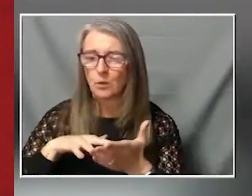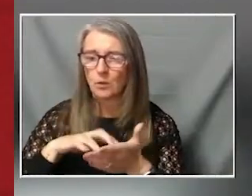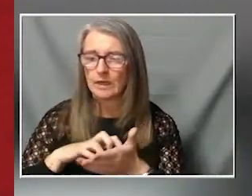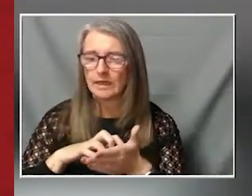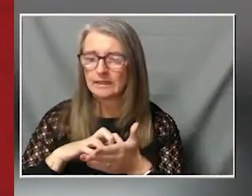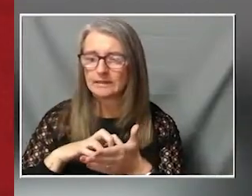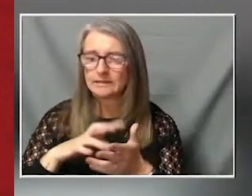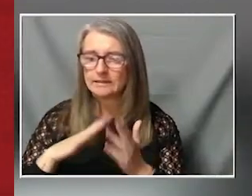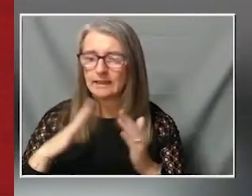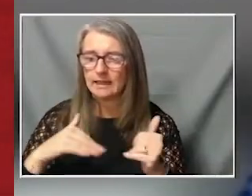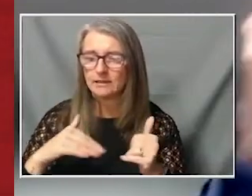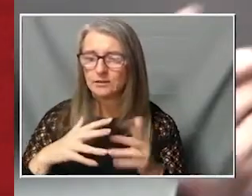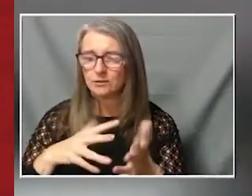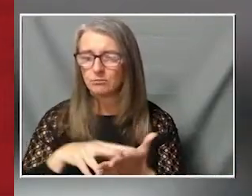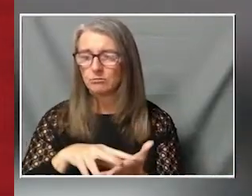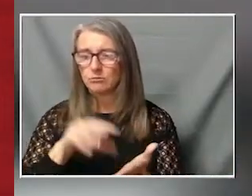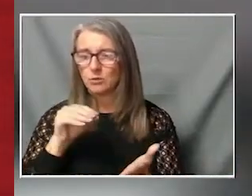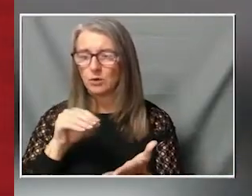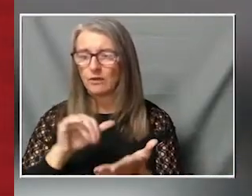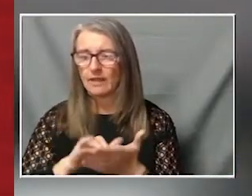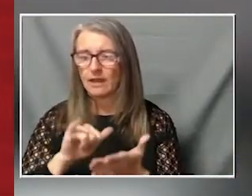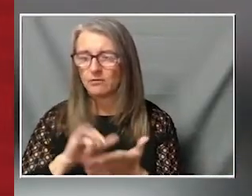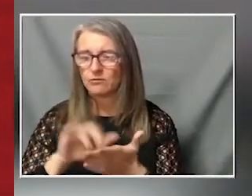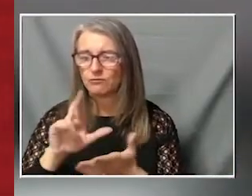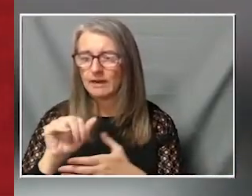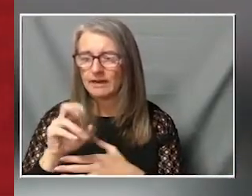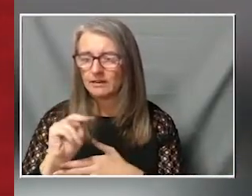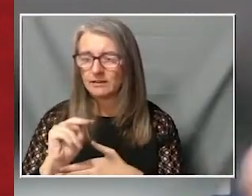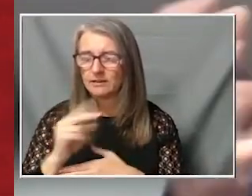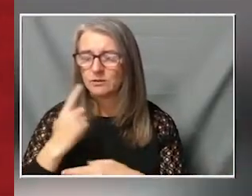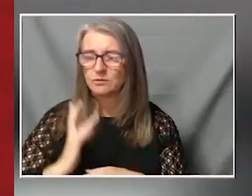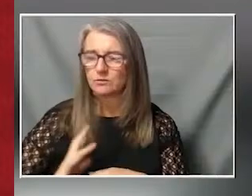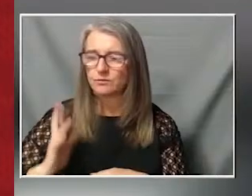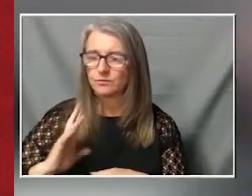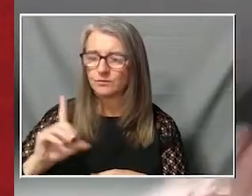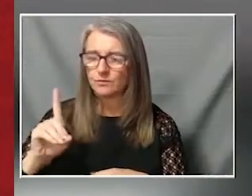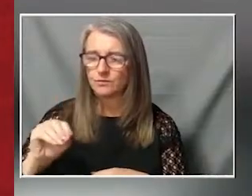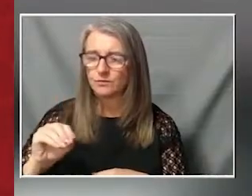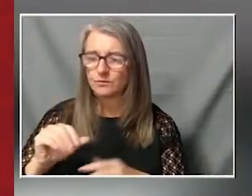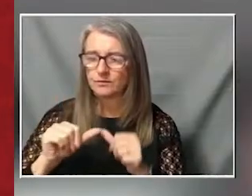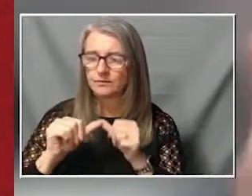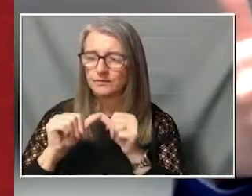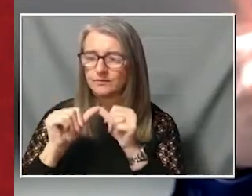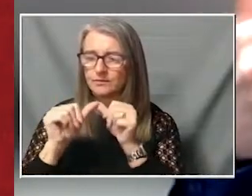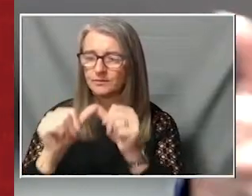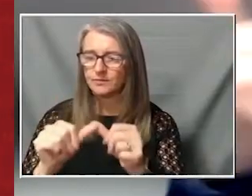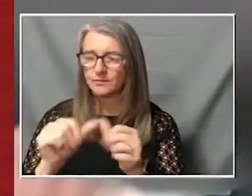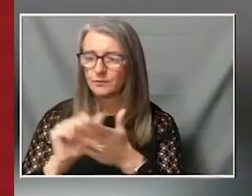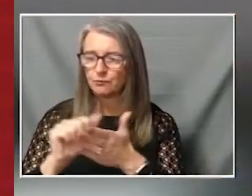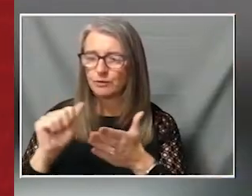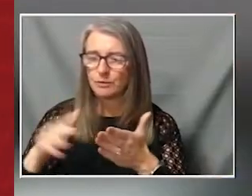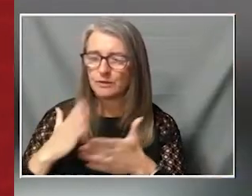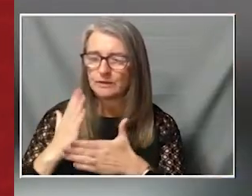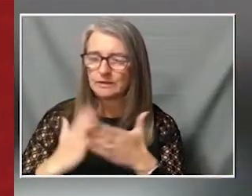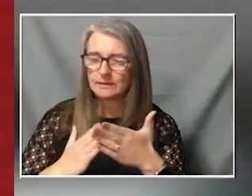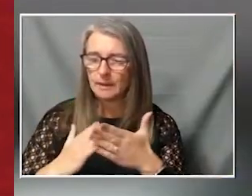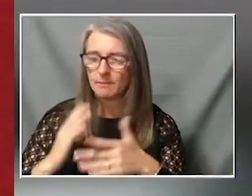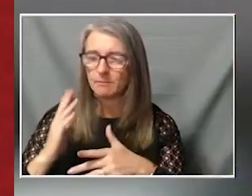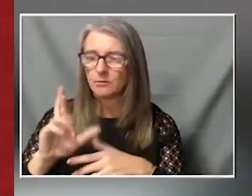the radon in. And the process we use to do this also is continuously removing some